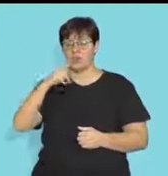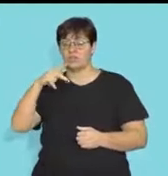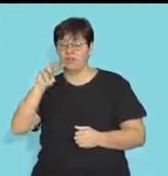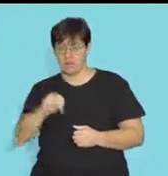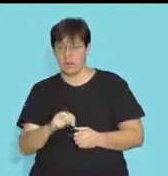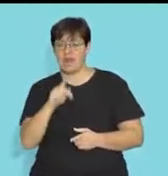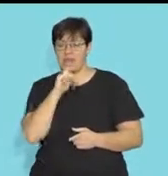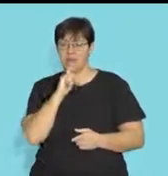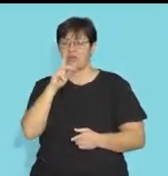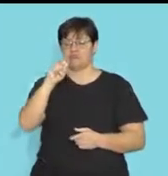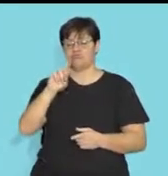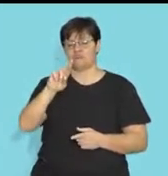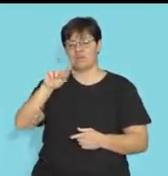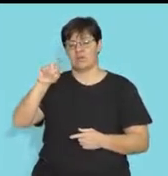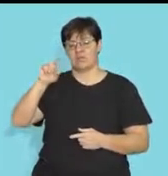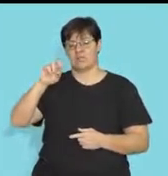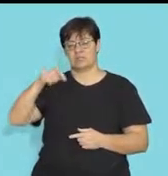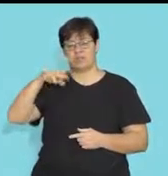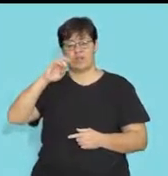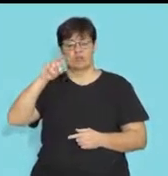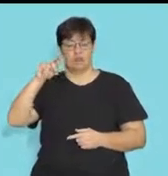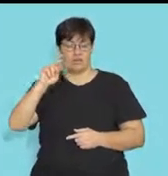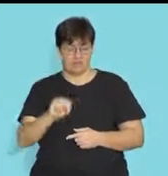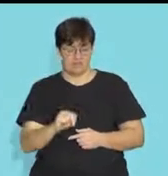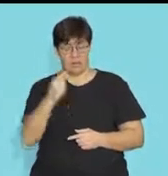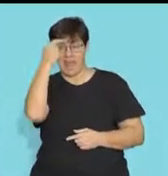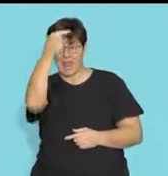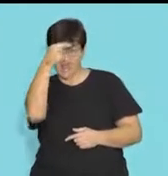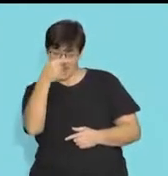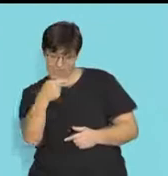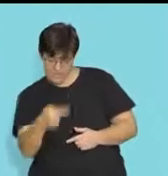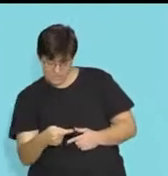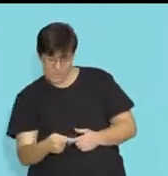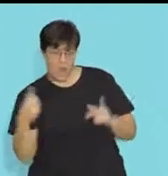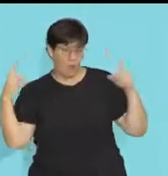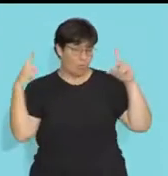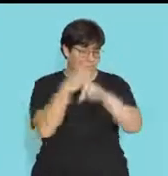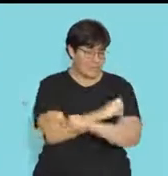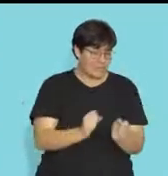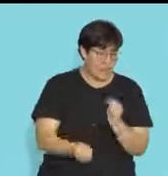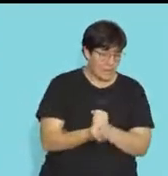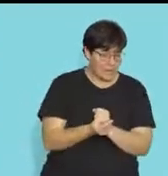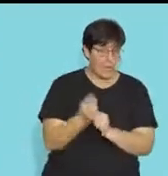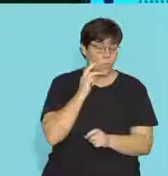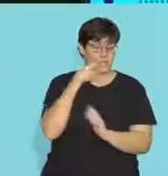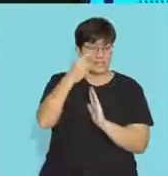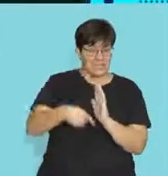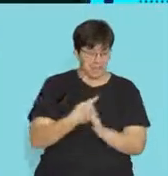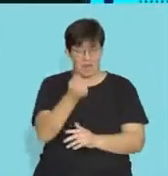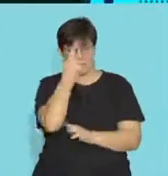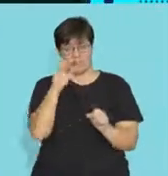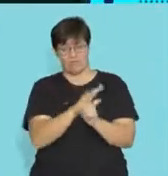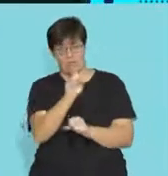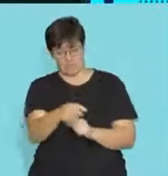percolation and transpiration. These are important in us trying to understand the complexities of what happens during the